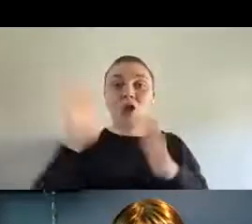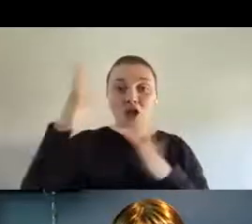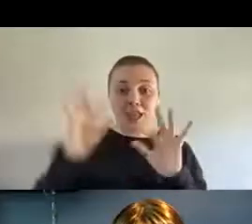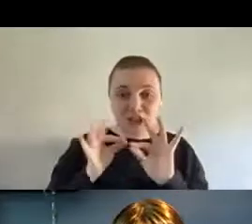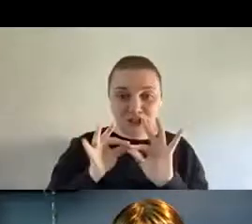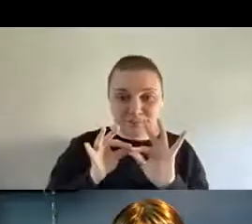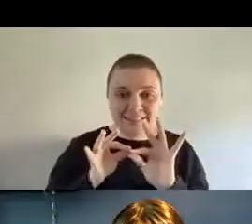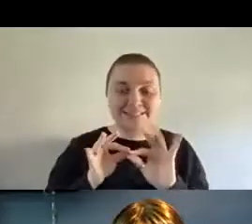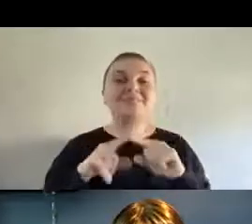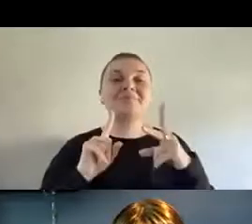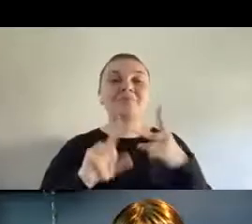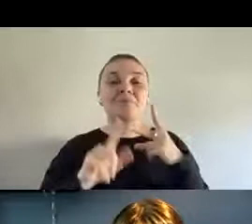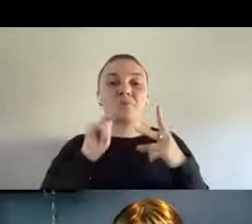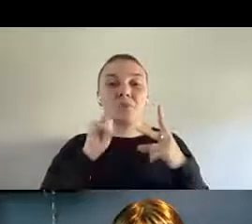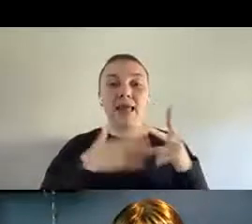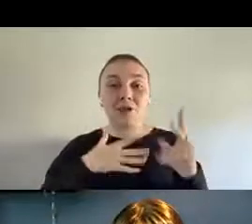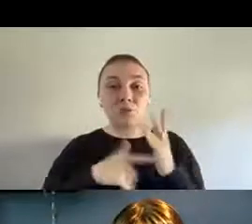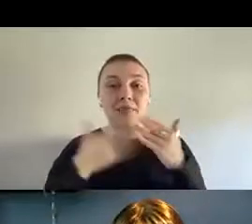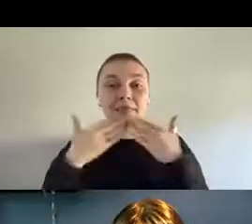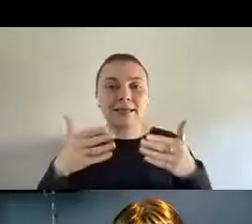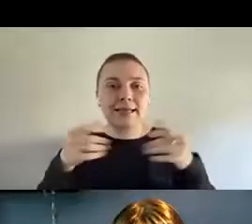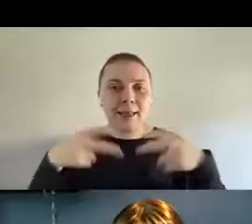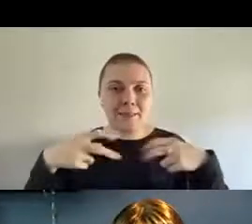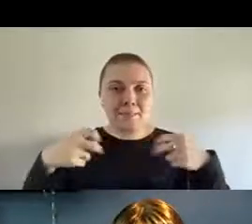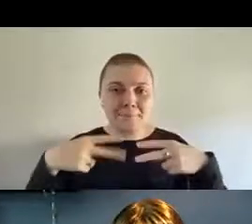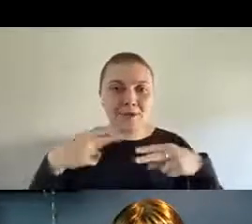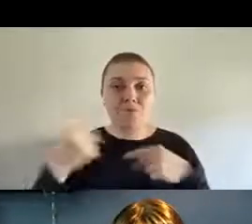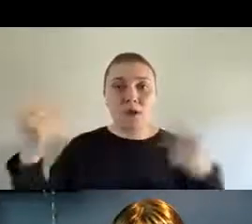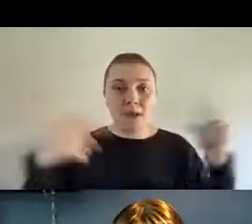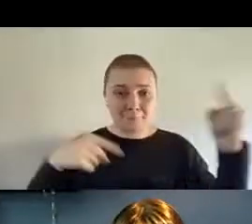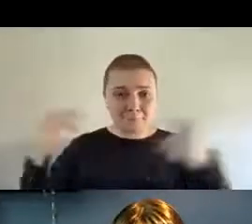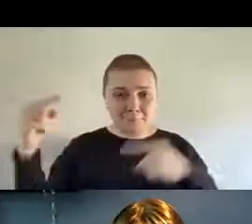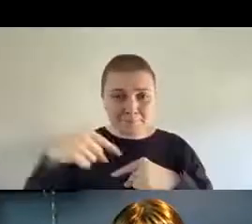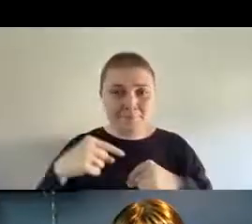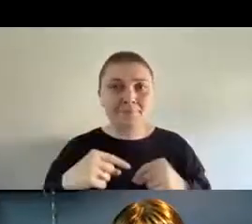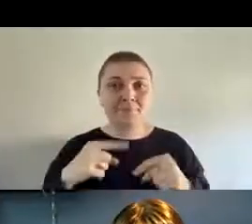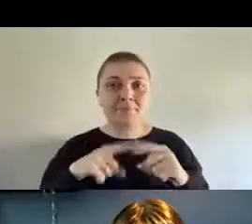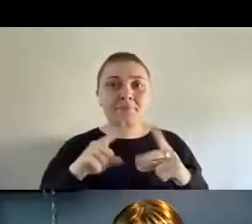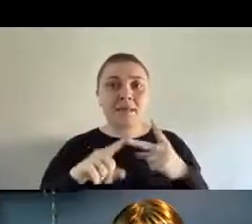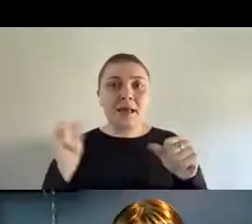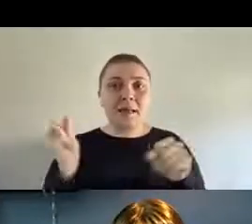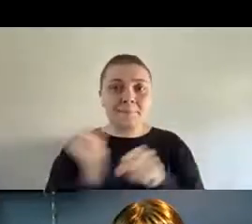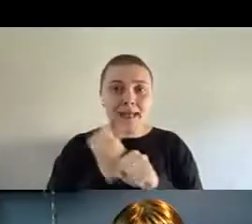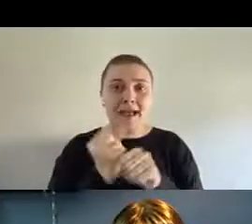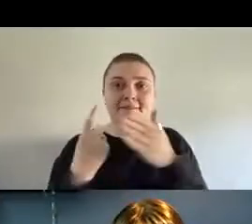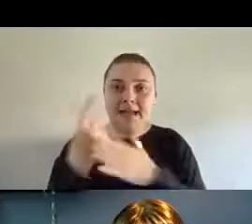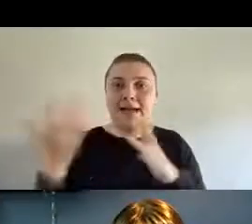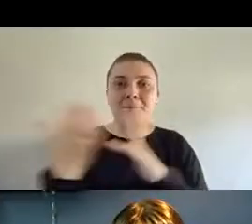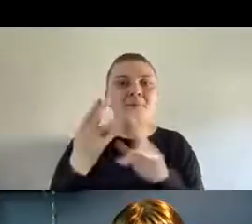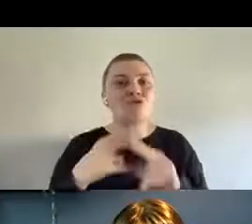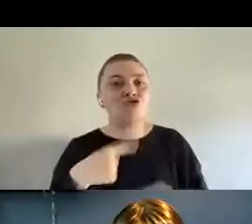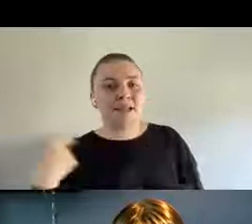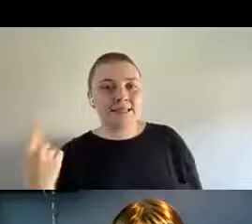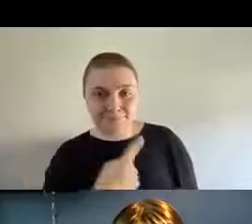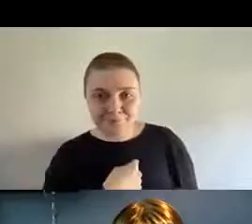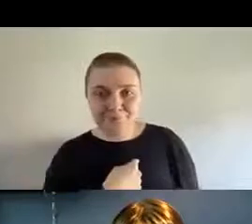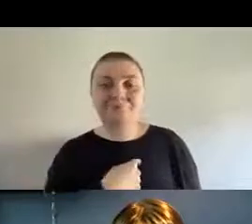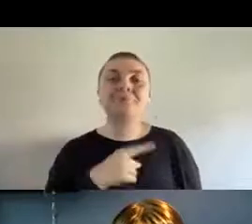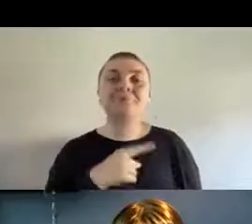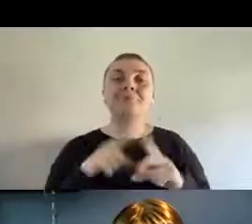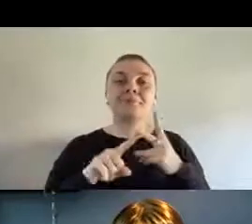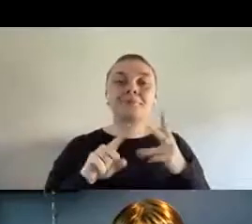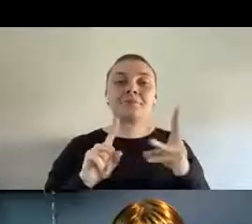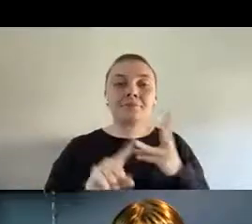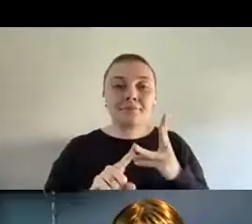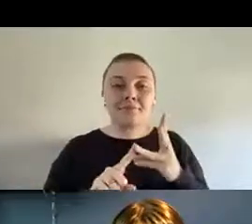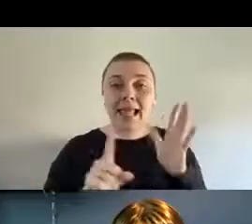would like to thank our captioner for coming along and making this event accessible for us. I would like to thank